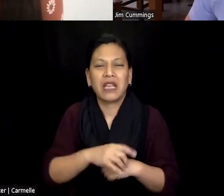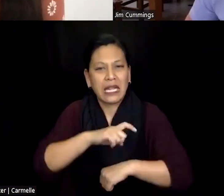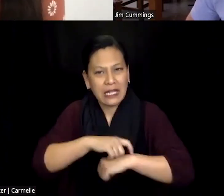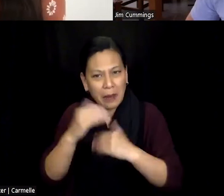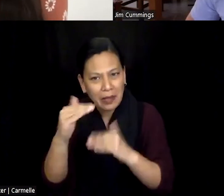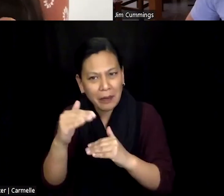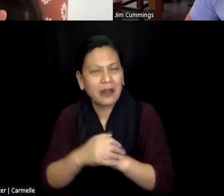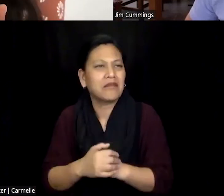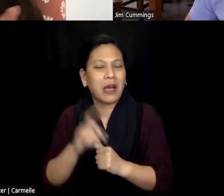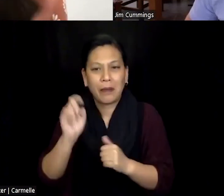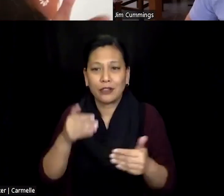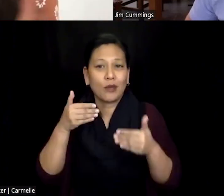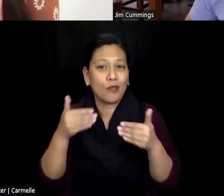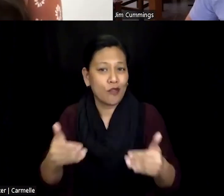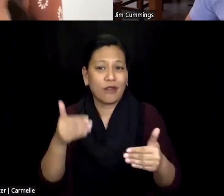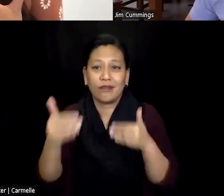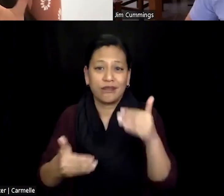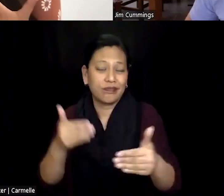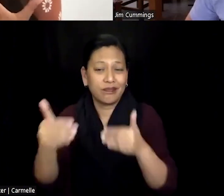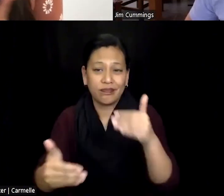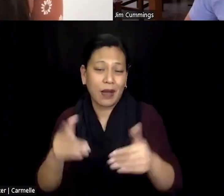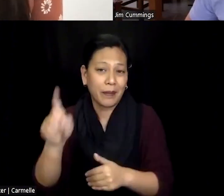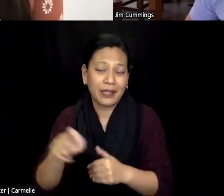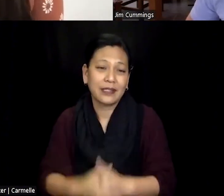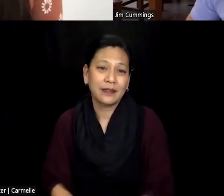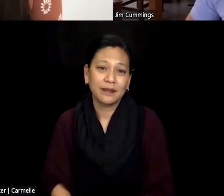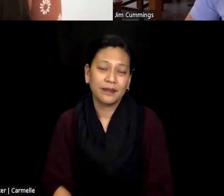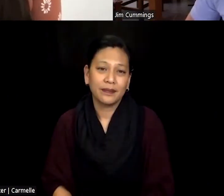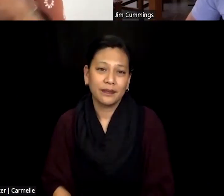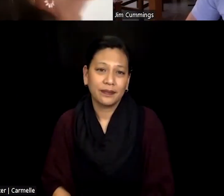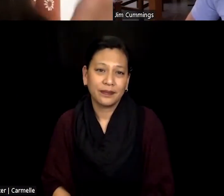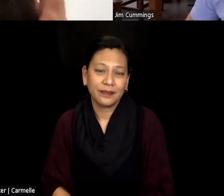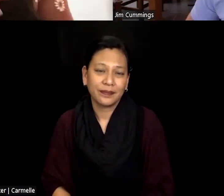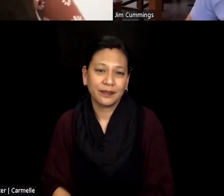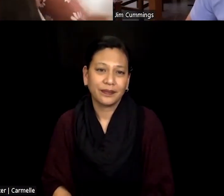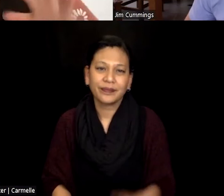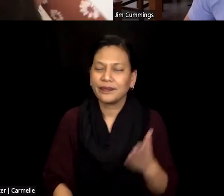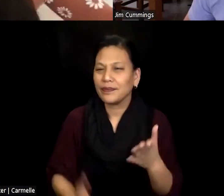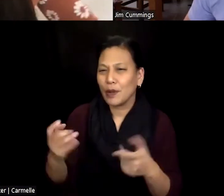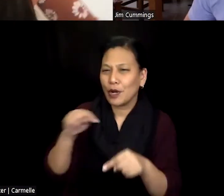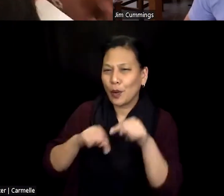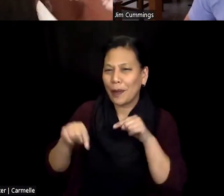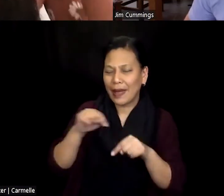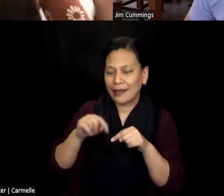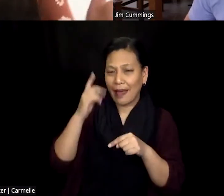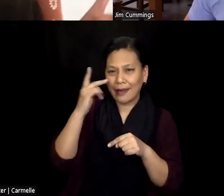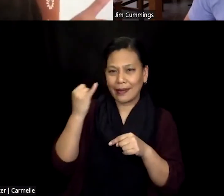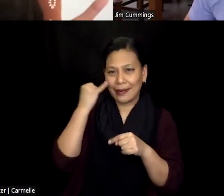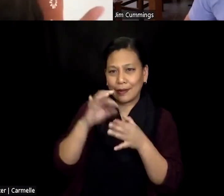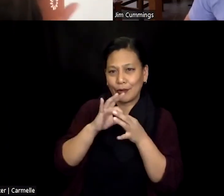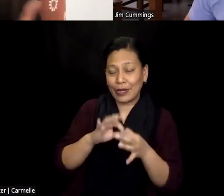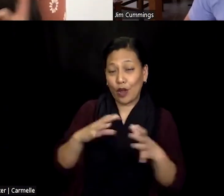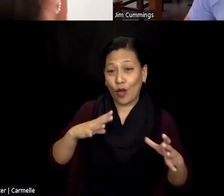got to move, and just move on through that. I kind of want to hop back to this whole idea of Hollywood, because I